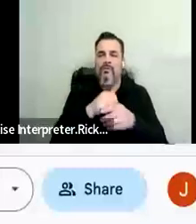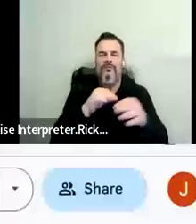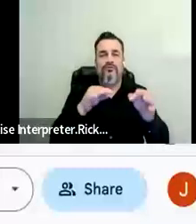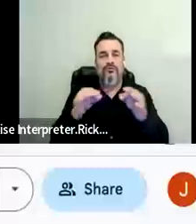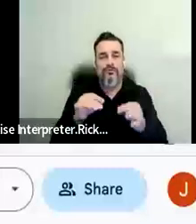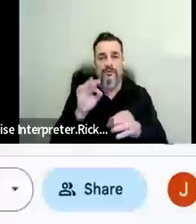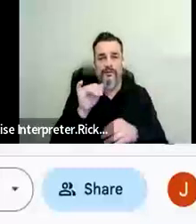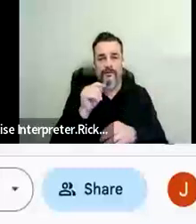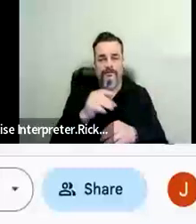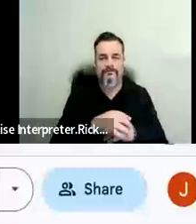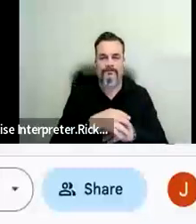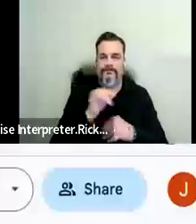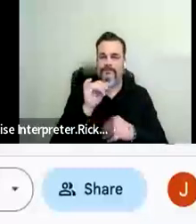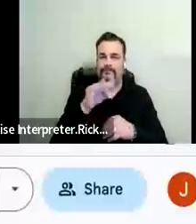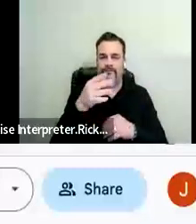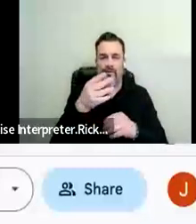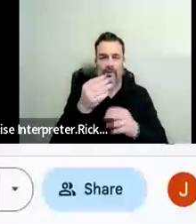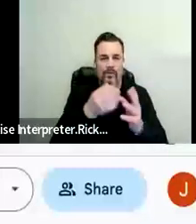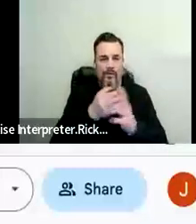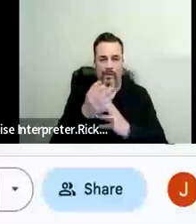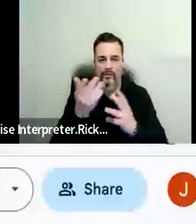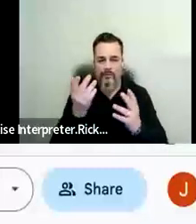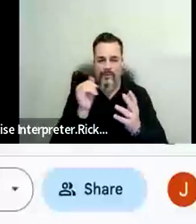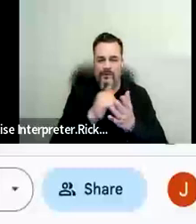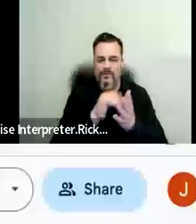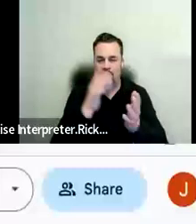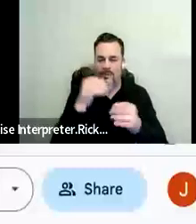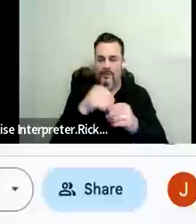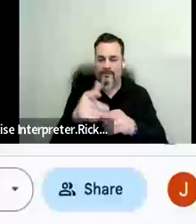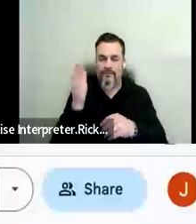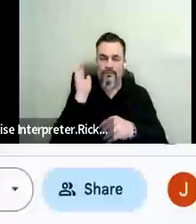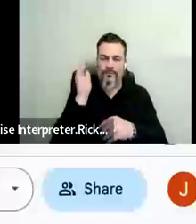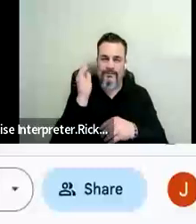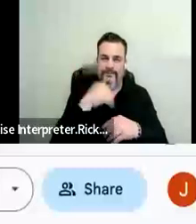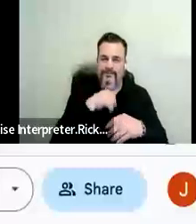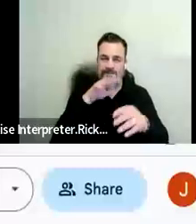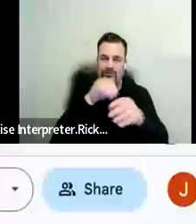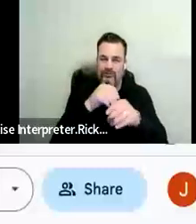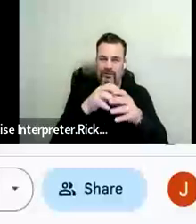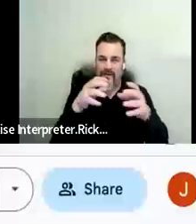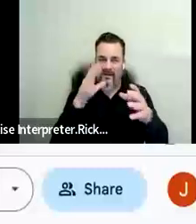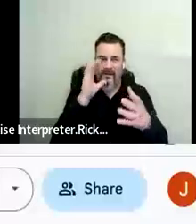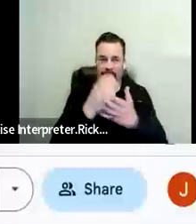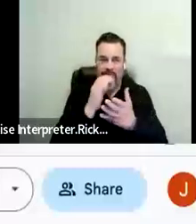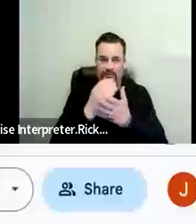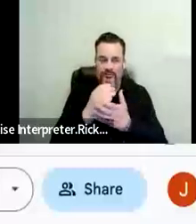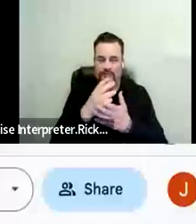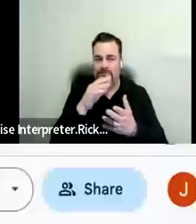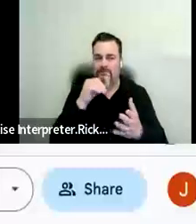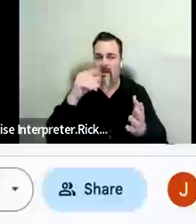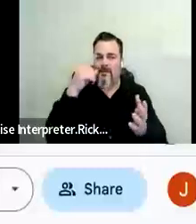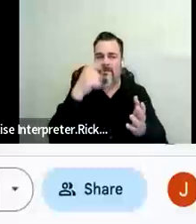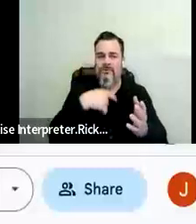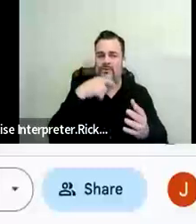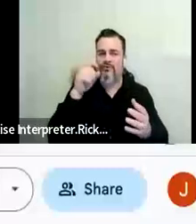it. So if you're going through, that's why in this presentation, I didn't include a lot of images. And it's not because I